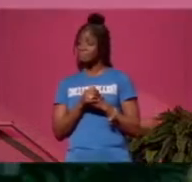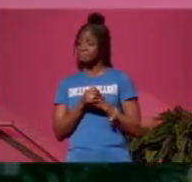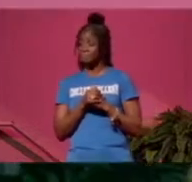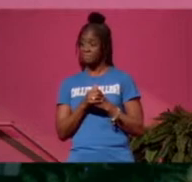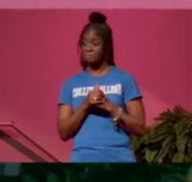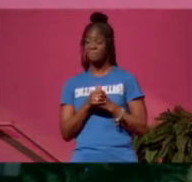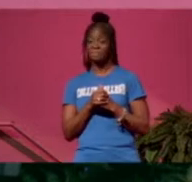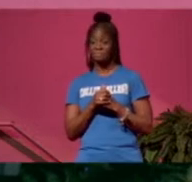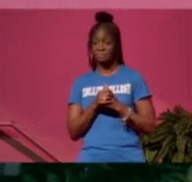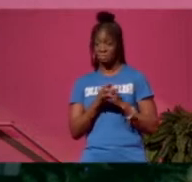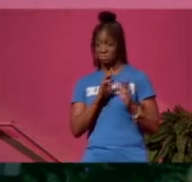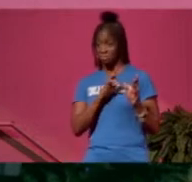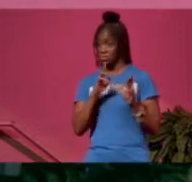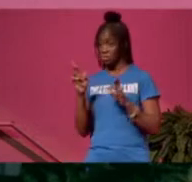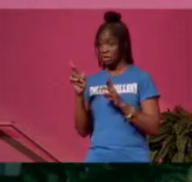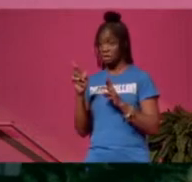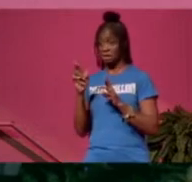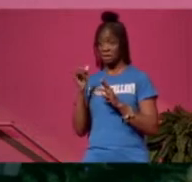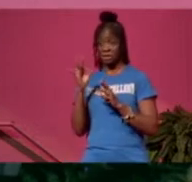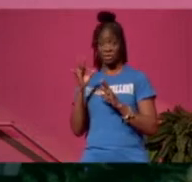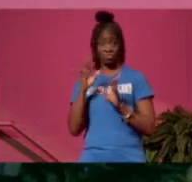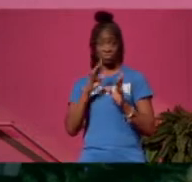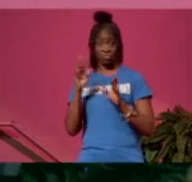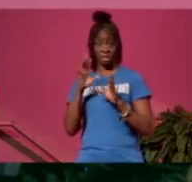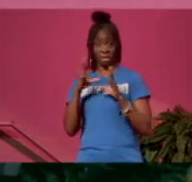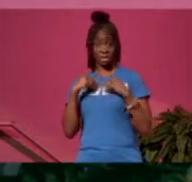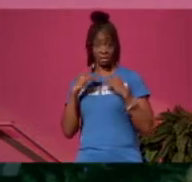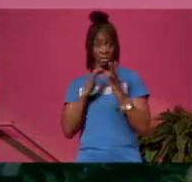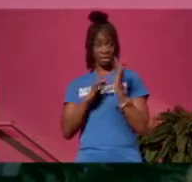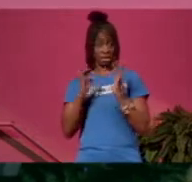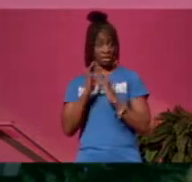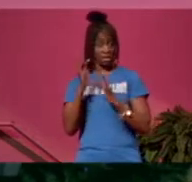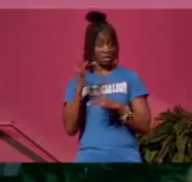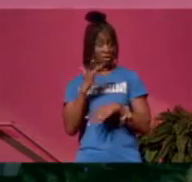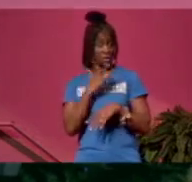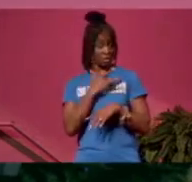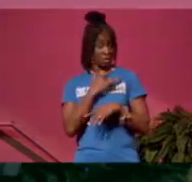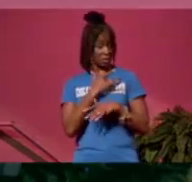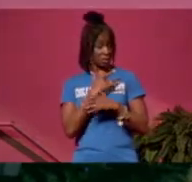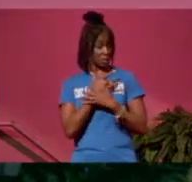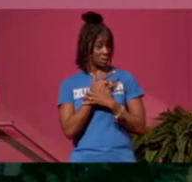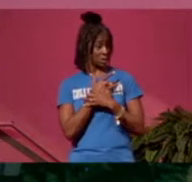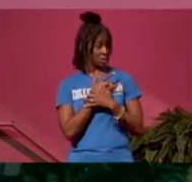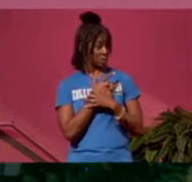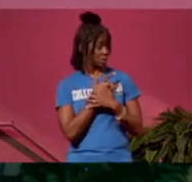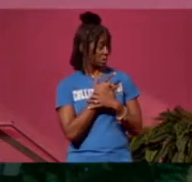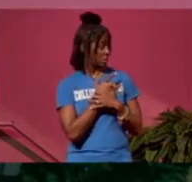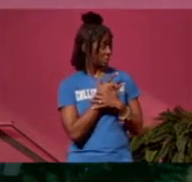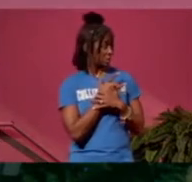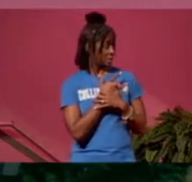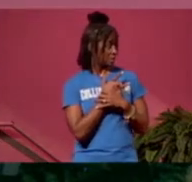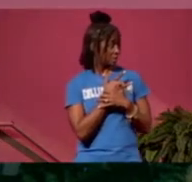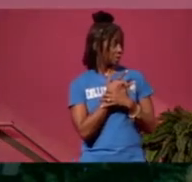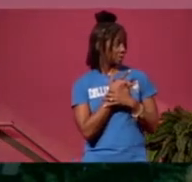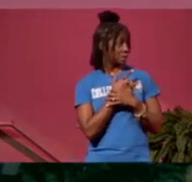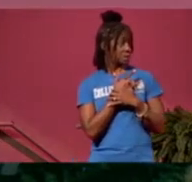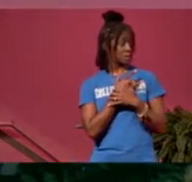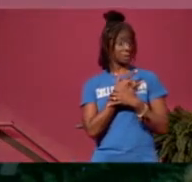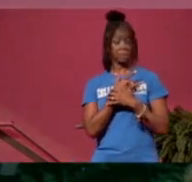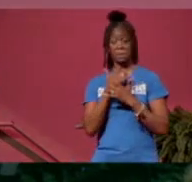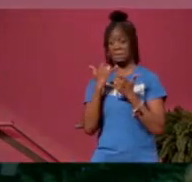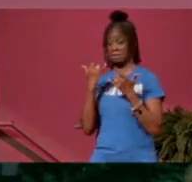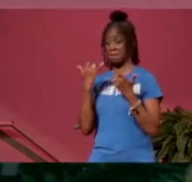The doors of the church are open. You may be seated in the presence of the Lord. I want to extend this invitation to